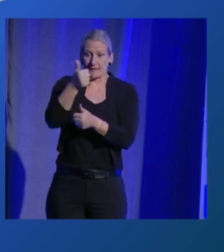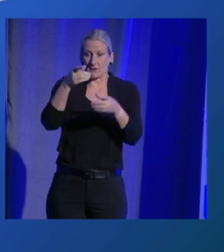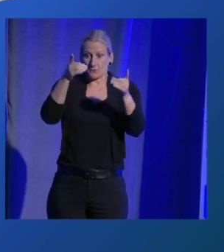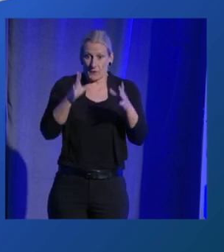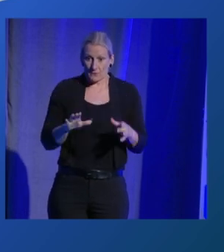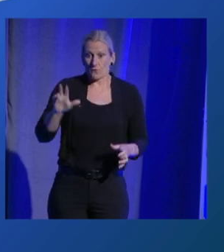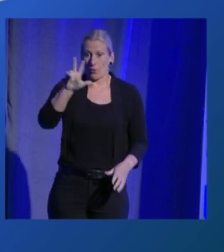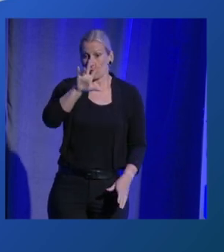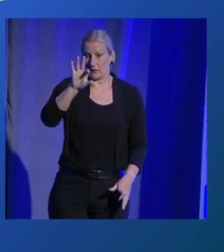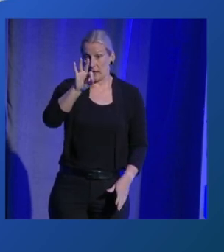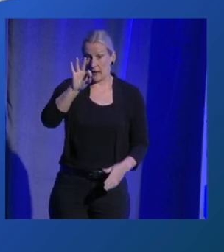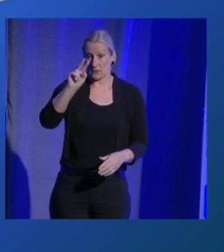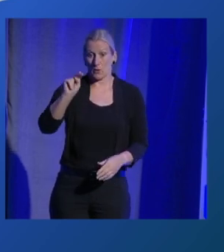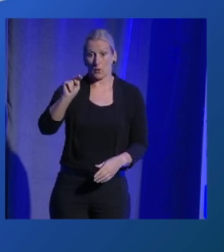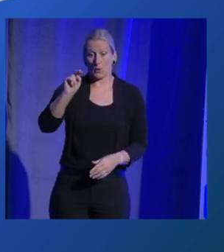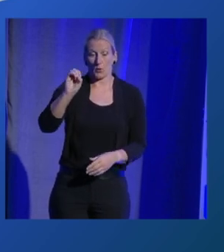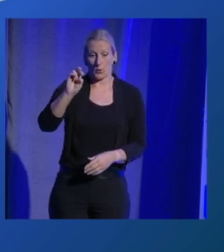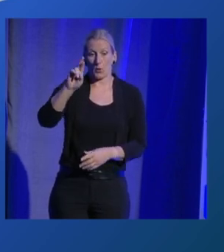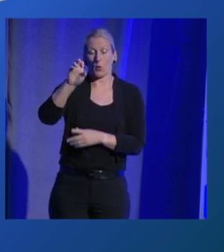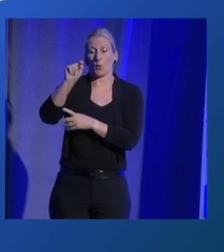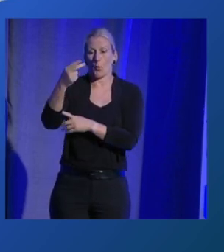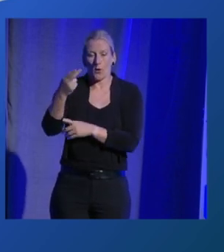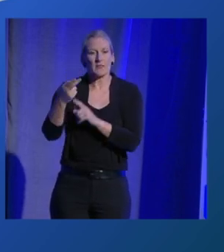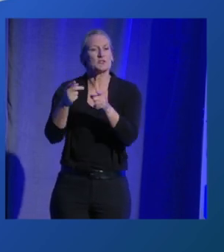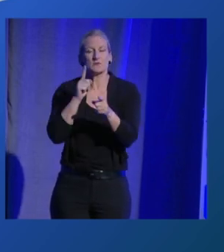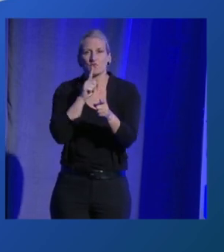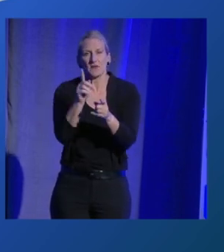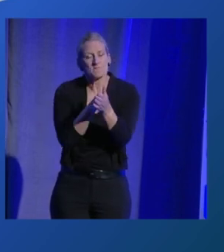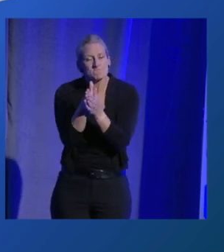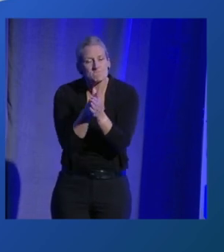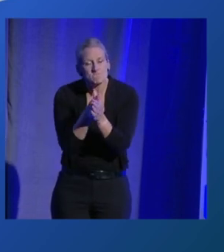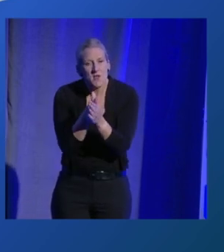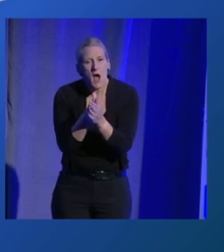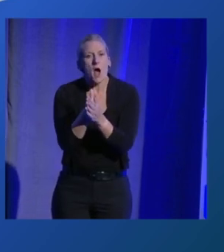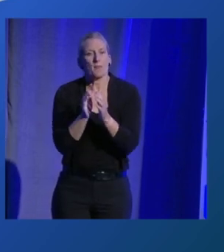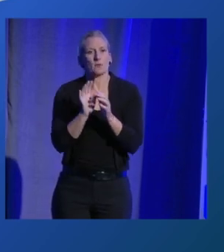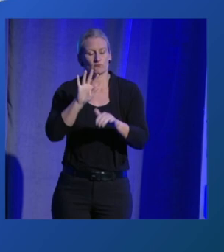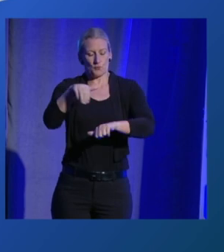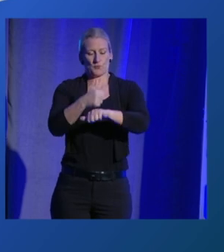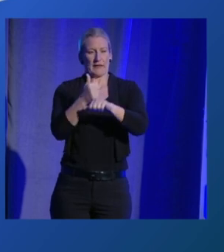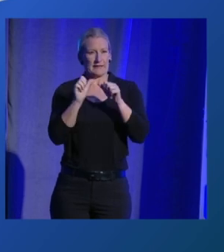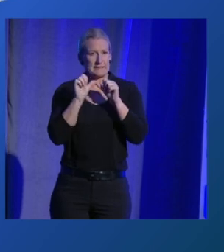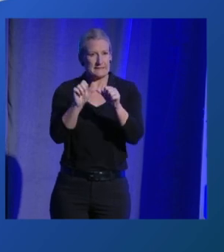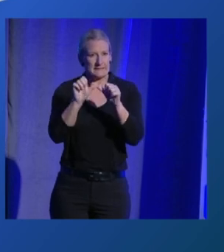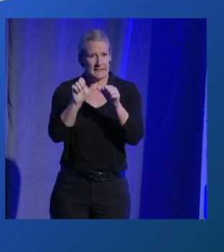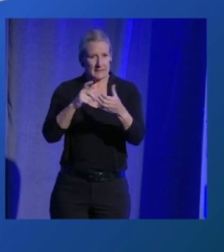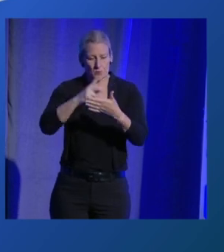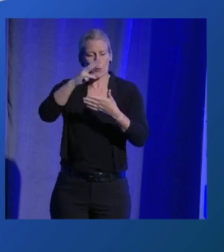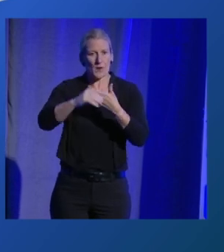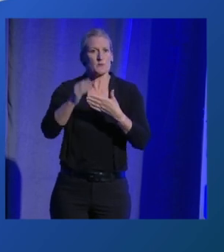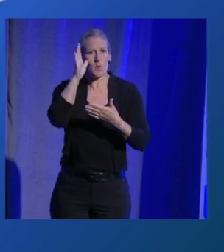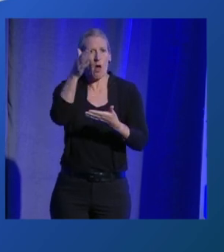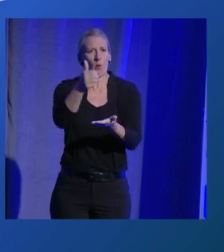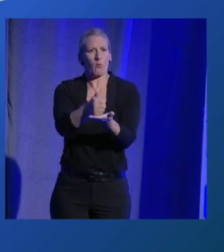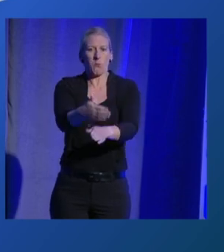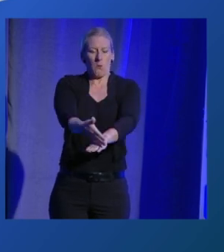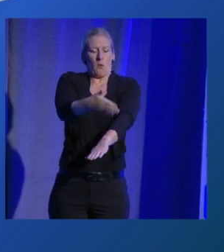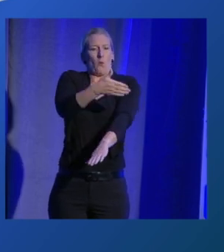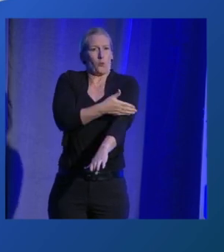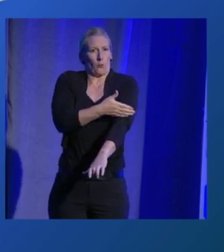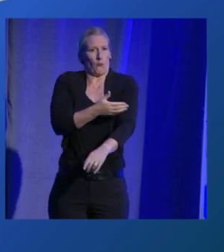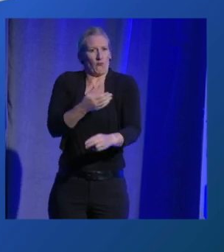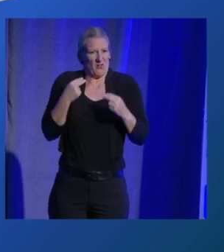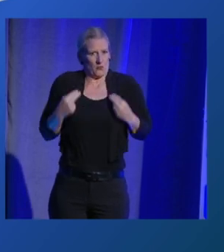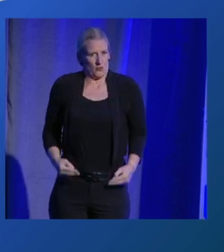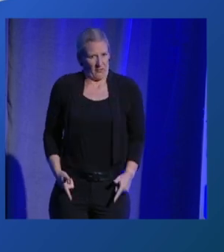based in St Louis she is passionate about creating and sustaining programs that improve The Human Condition and she